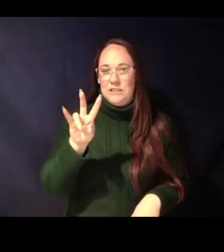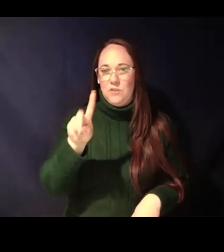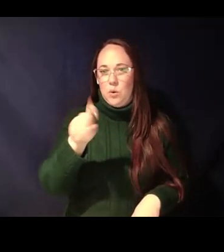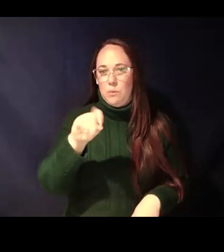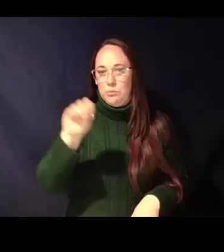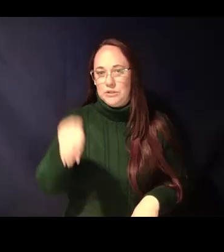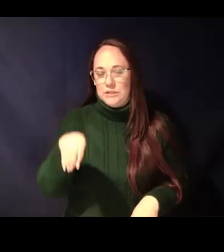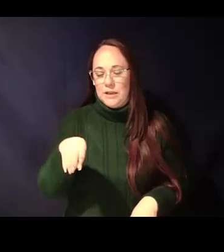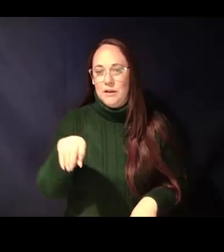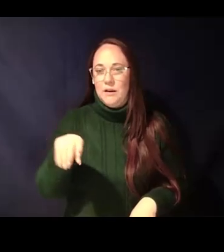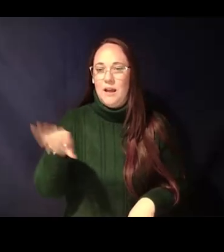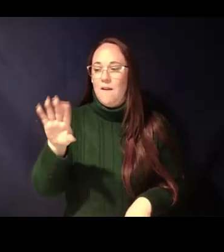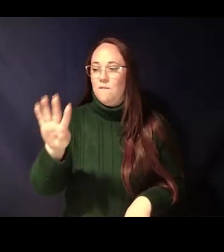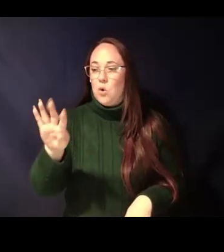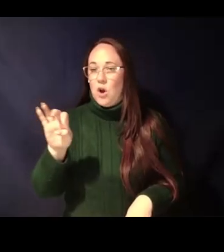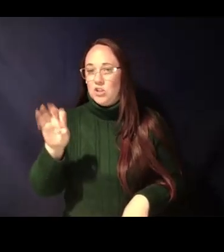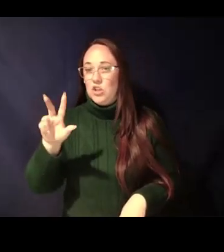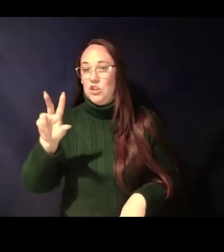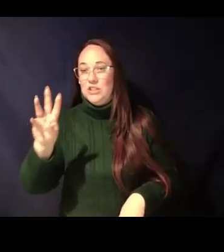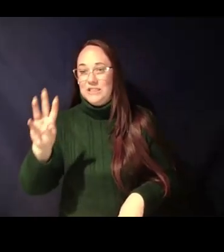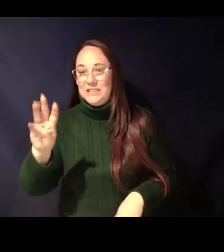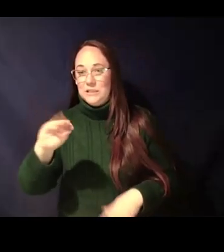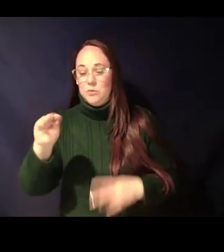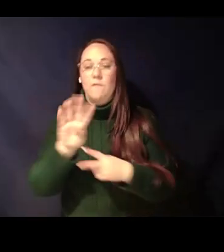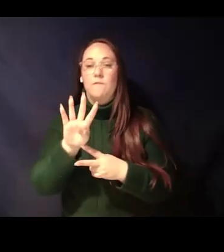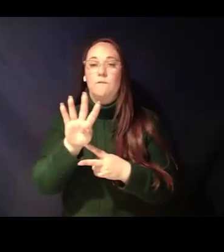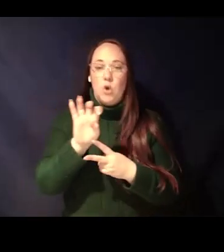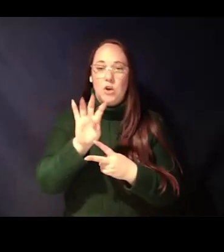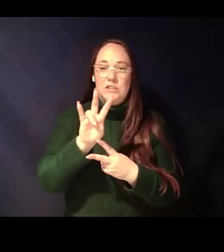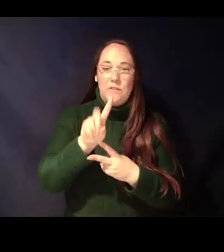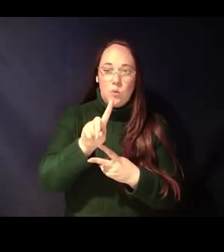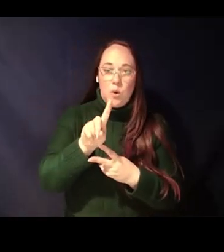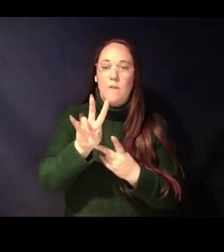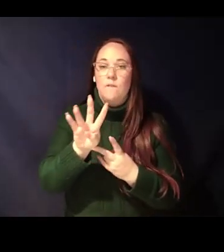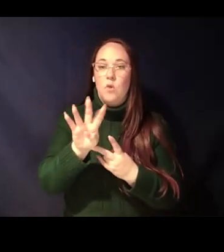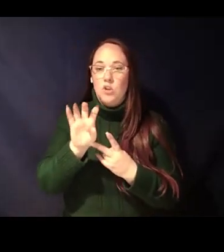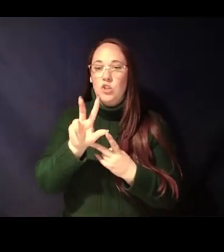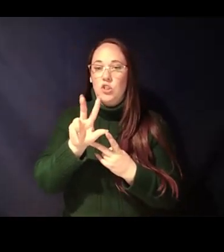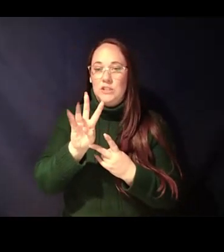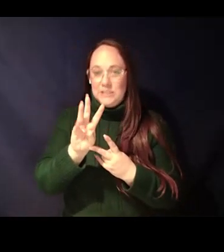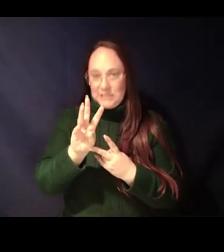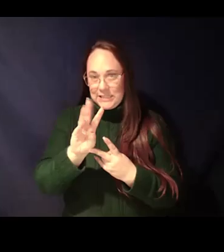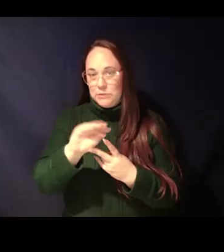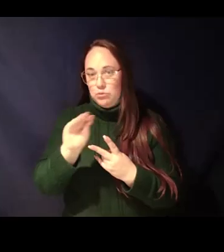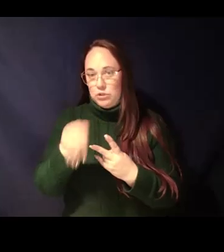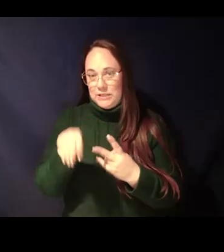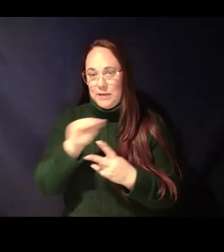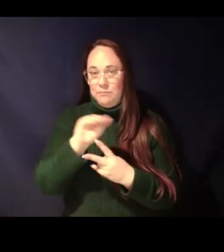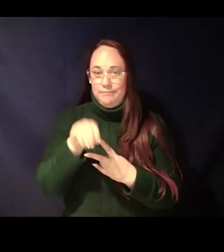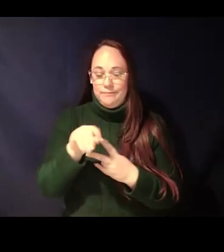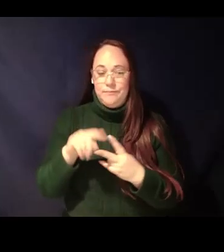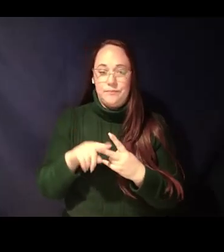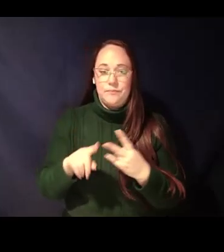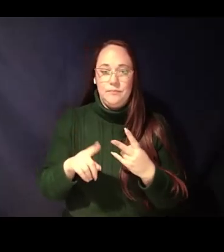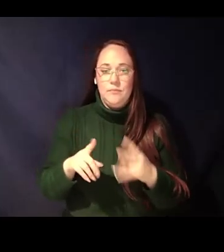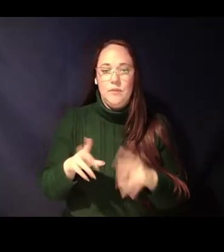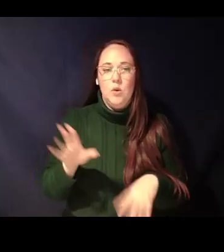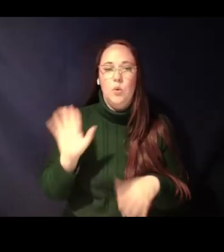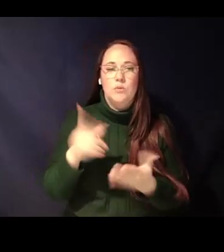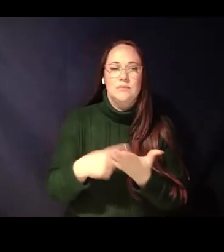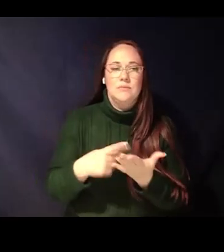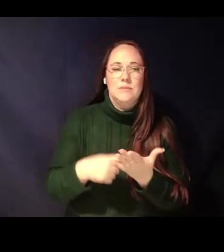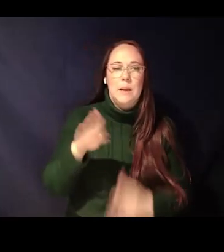471% and 436%, respectively. We'll dive into PBT a little bit more in a second. We won't be reapproaching in